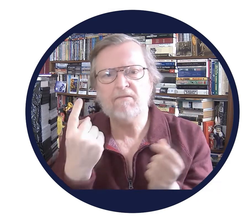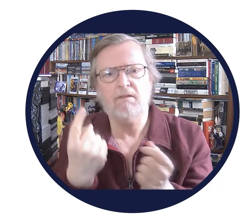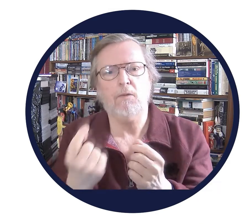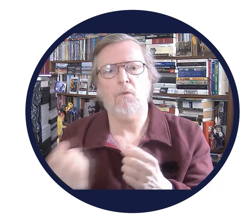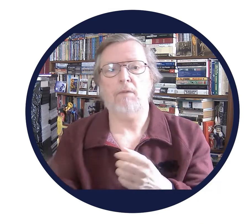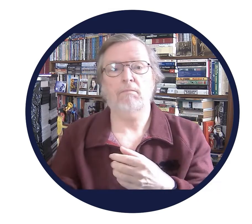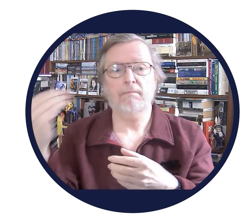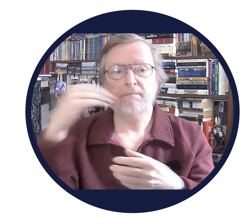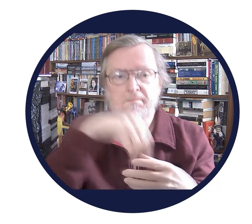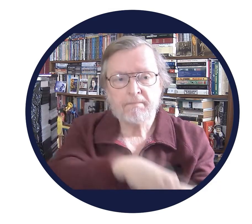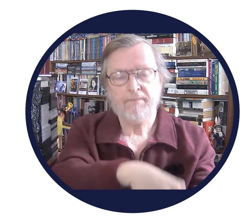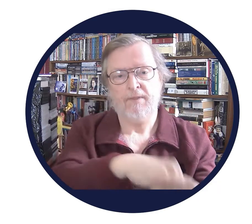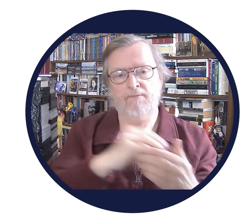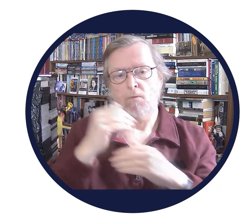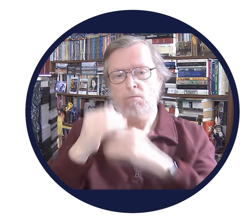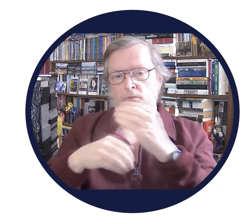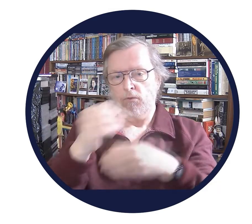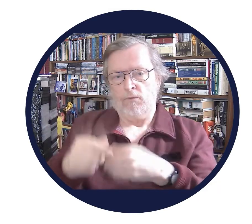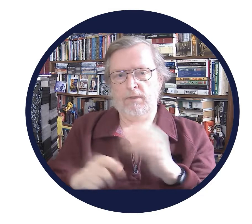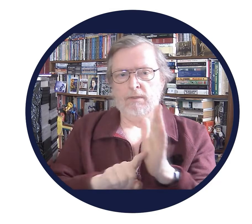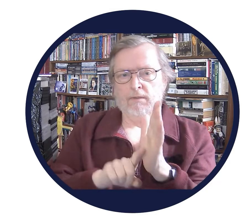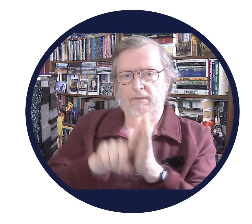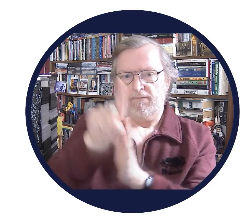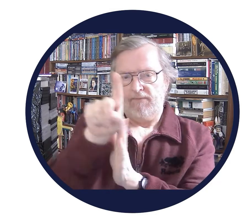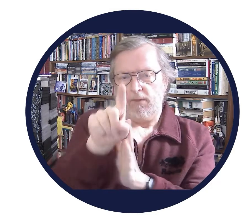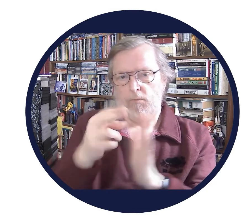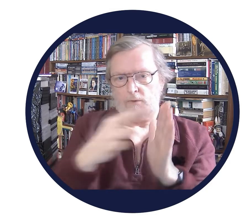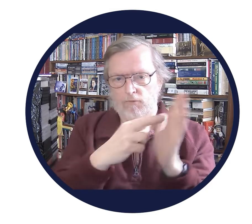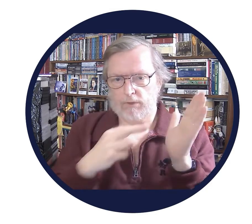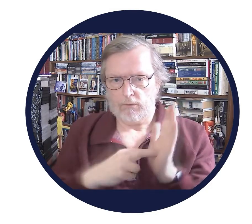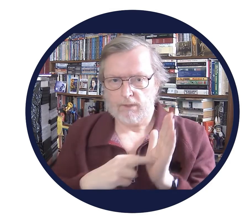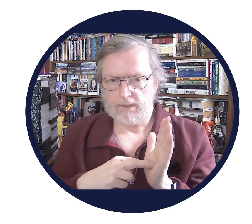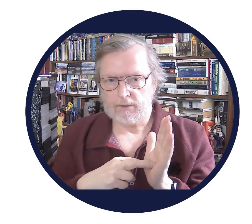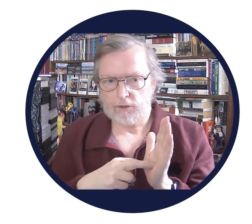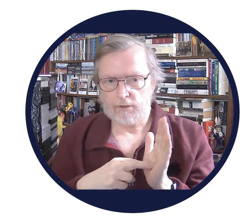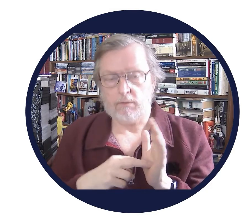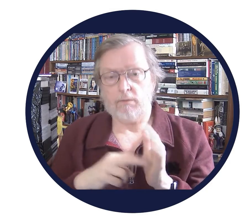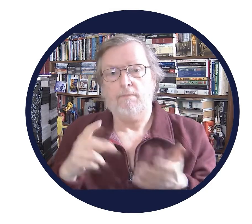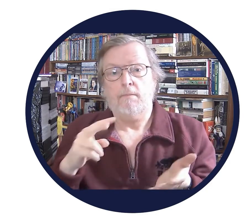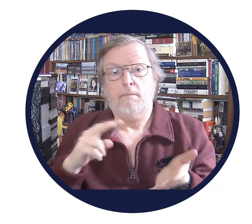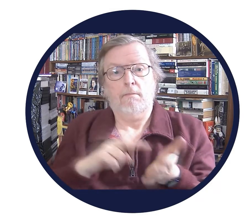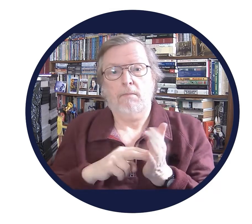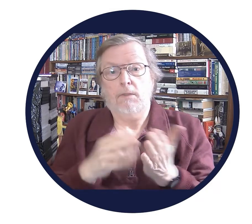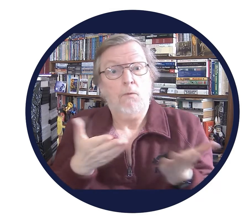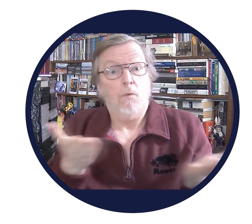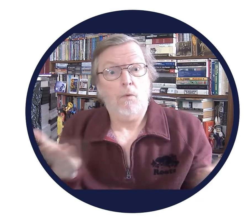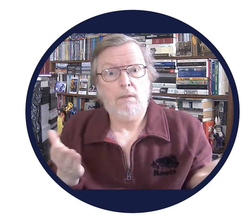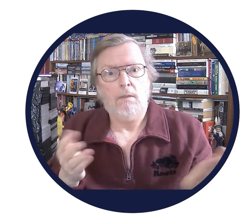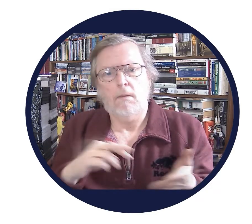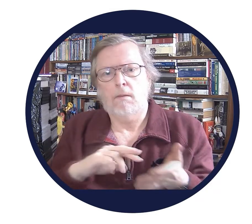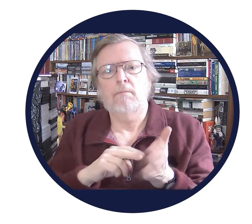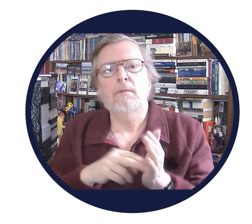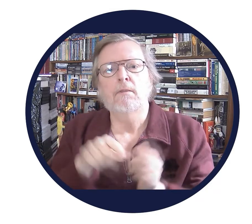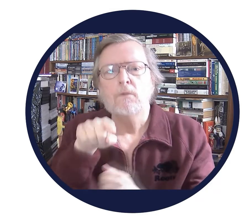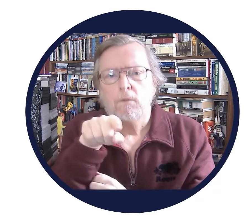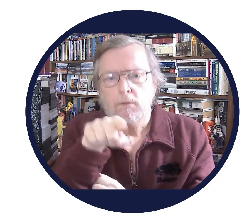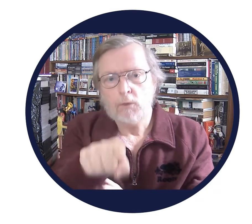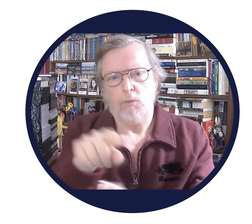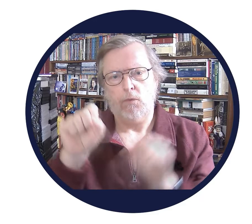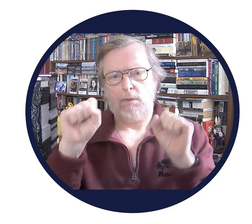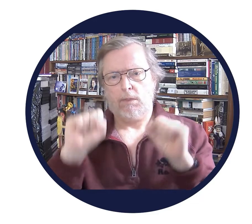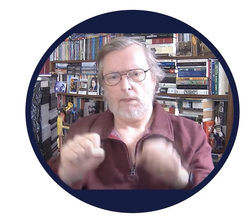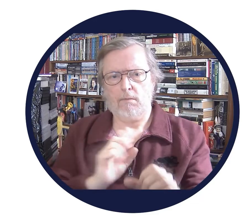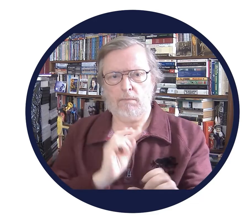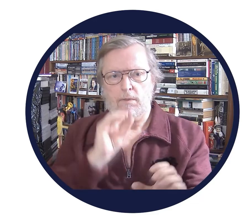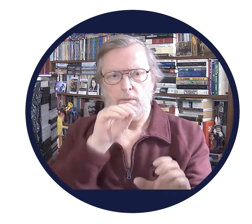everyone to participate in the process of developing these regulations. This means you can